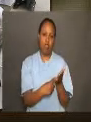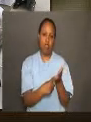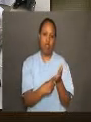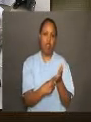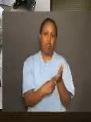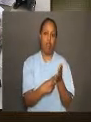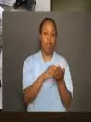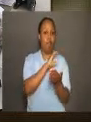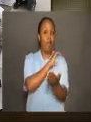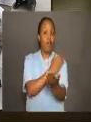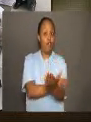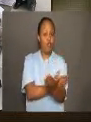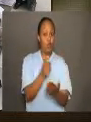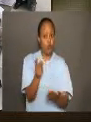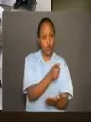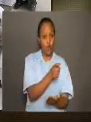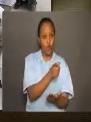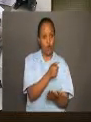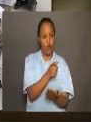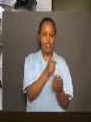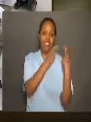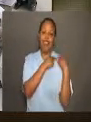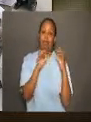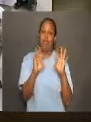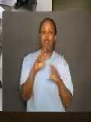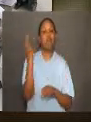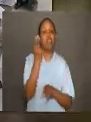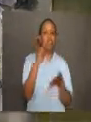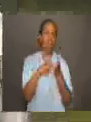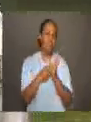of power being used without authority.